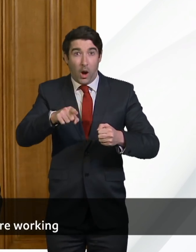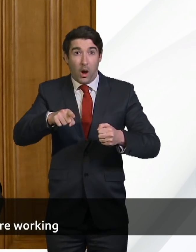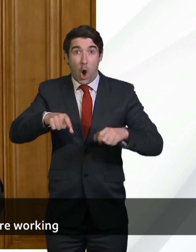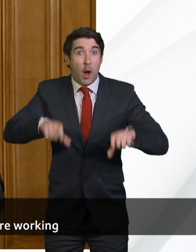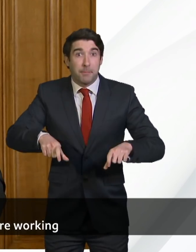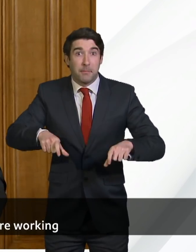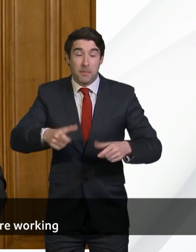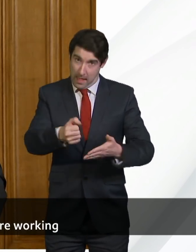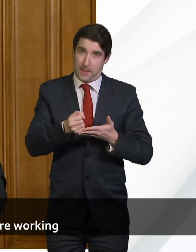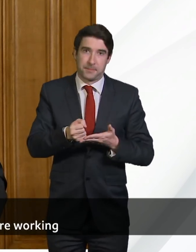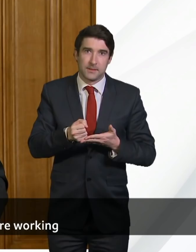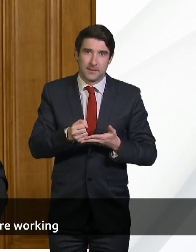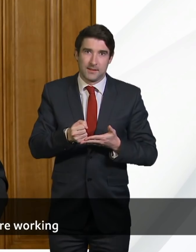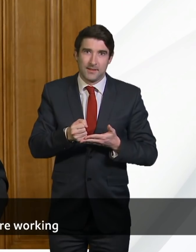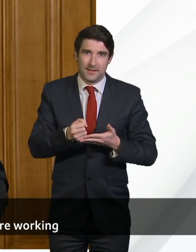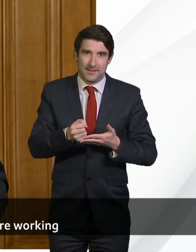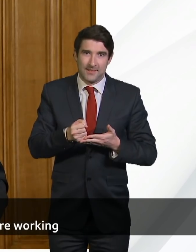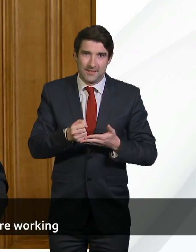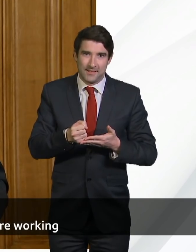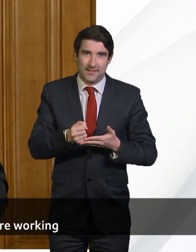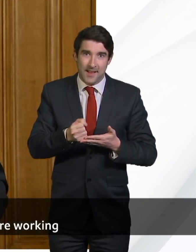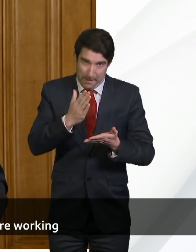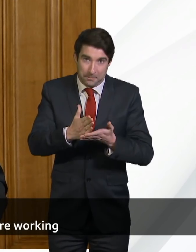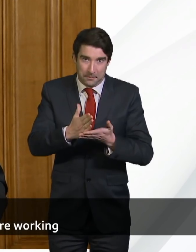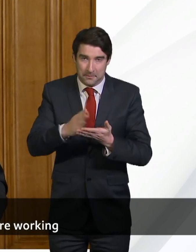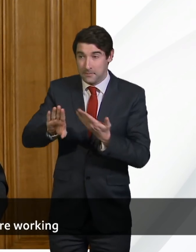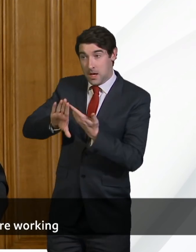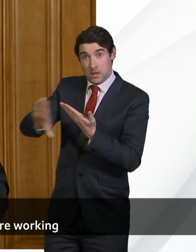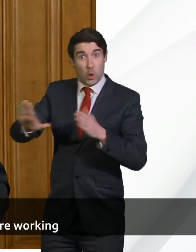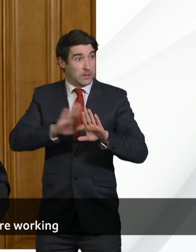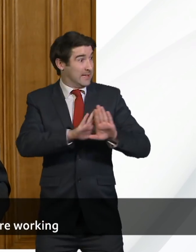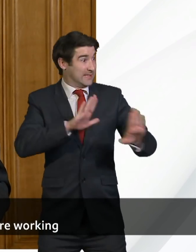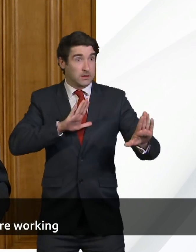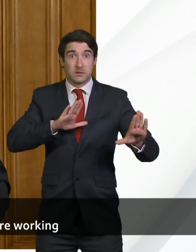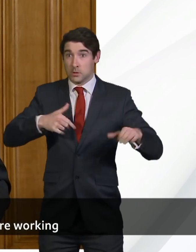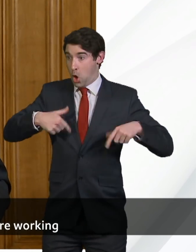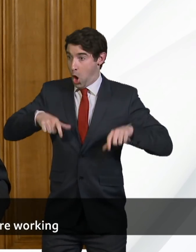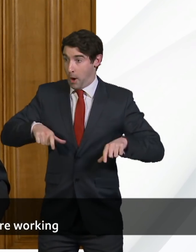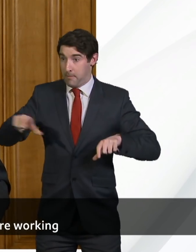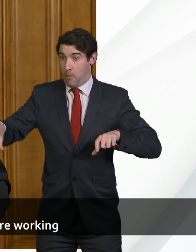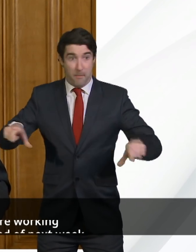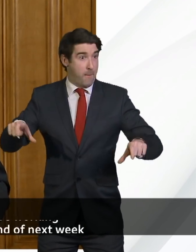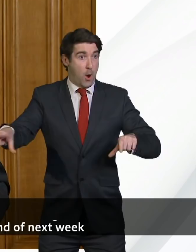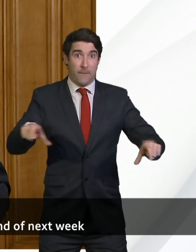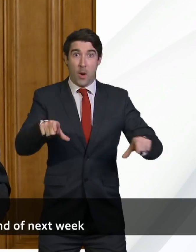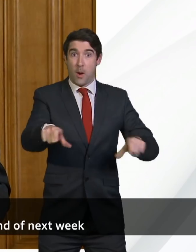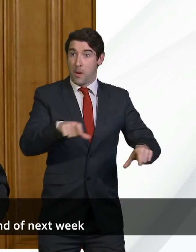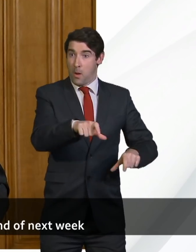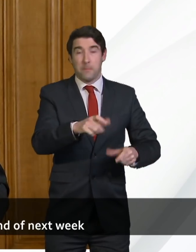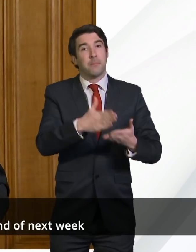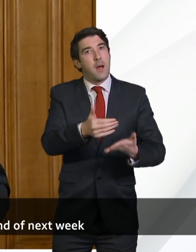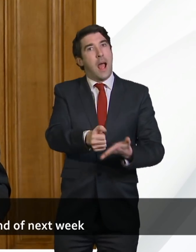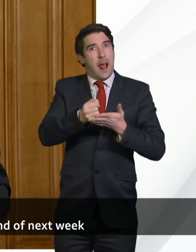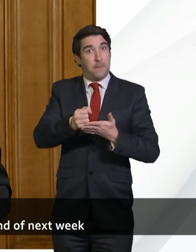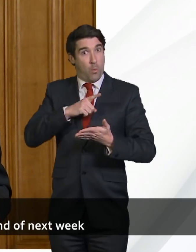difference. We know that the social distancing is working, and we know that people are doing what they're supposed to do, and